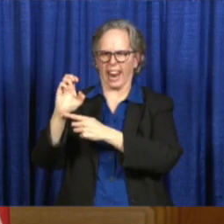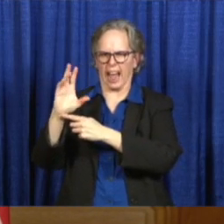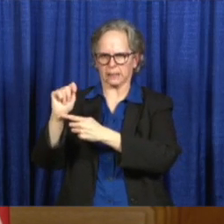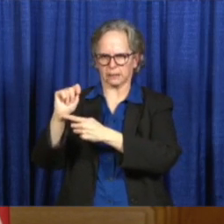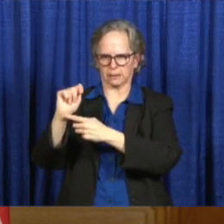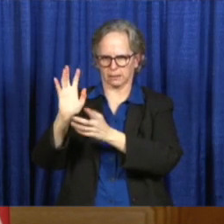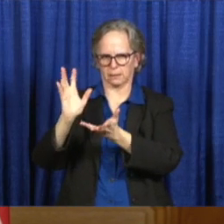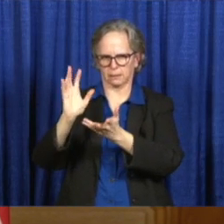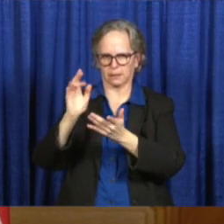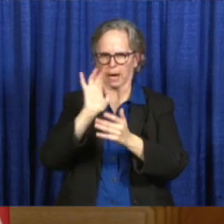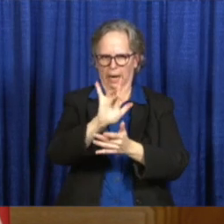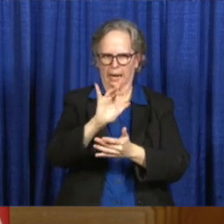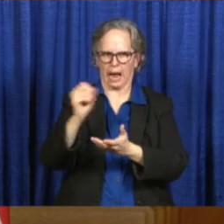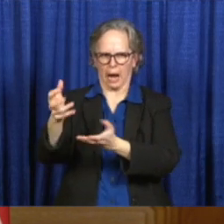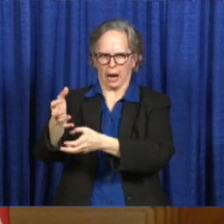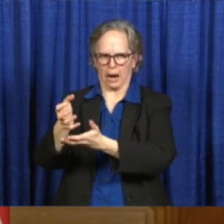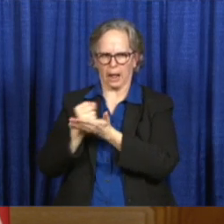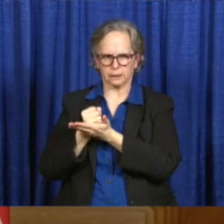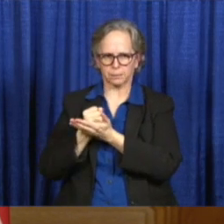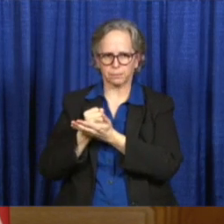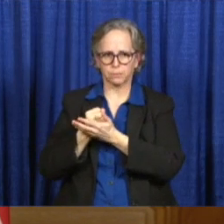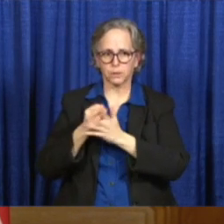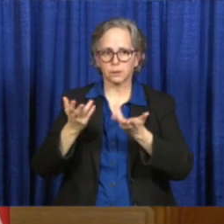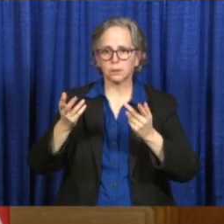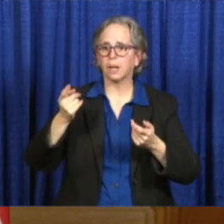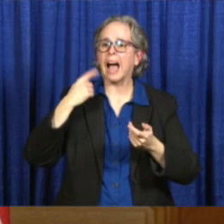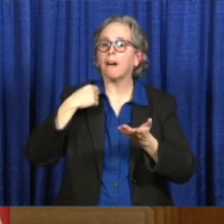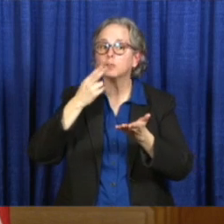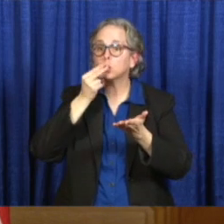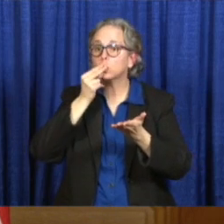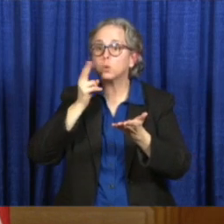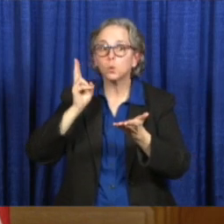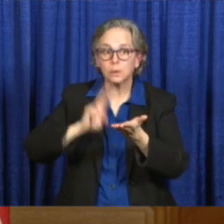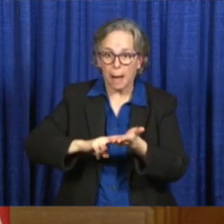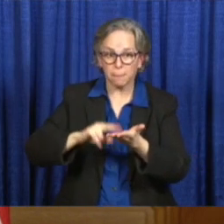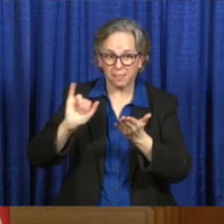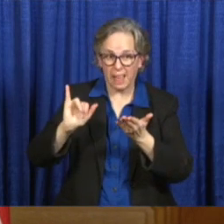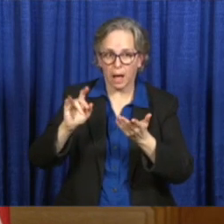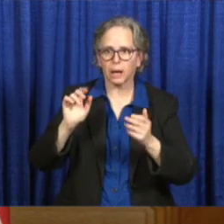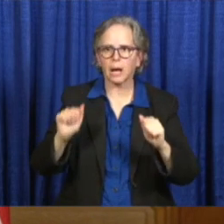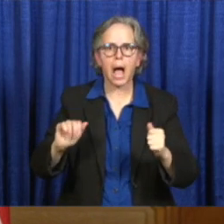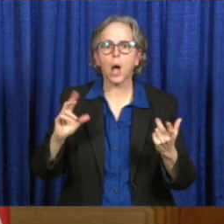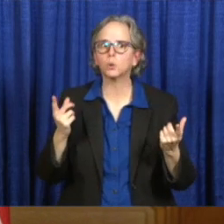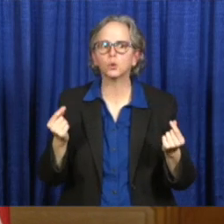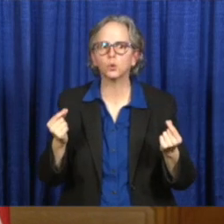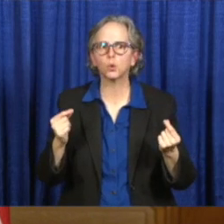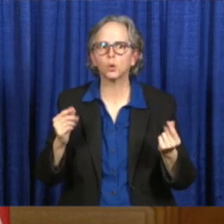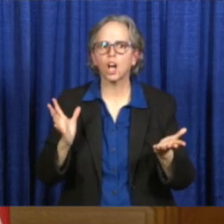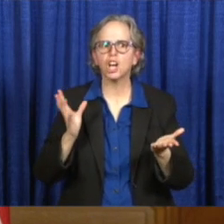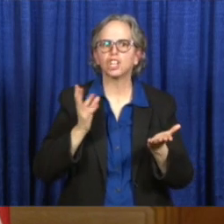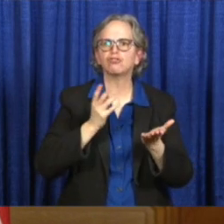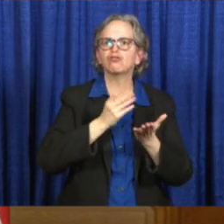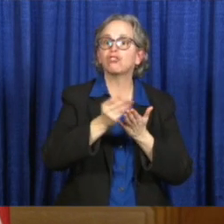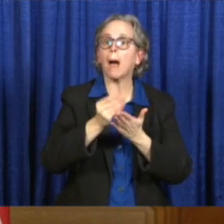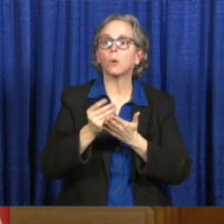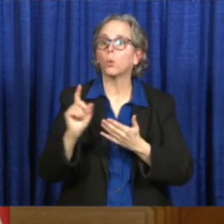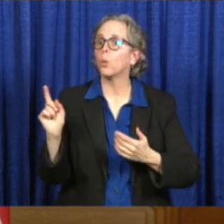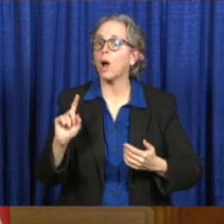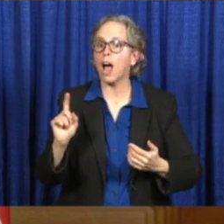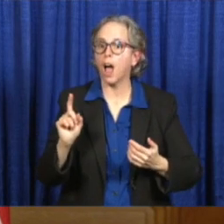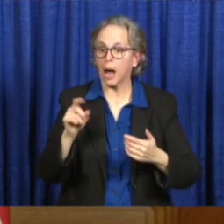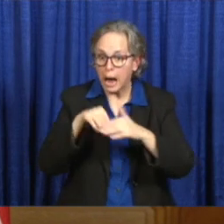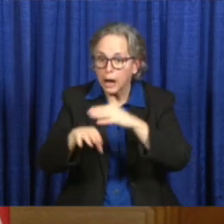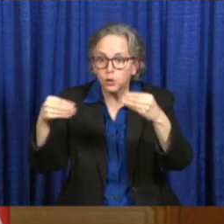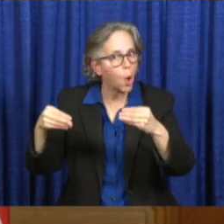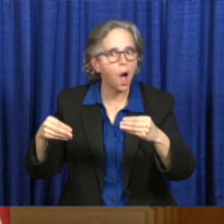grocery stores to pick up their items in the car. SNAP recipients will be able to swipe their EBT cards from their cars now without